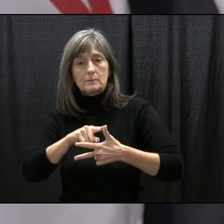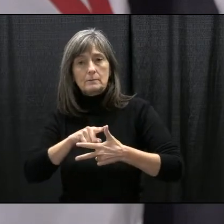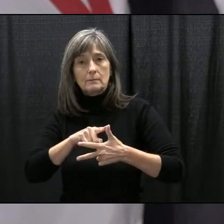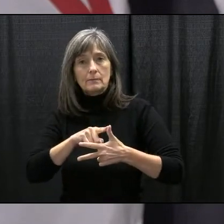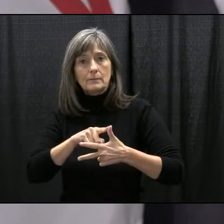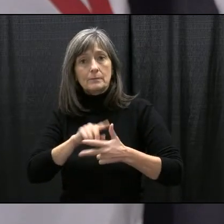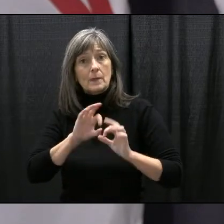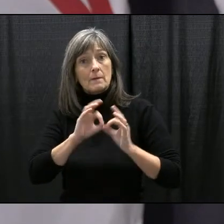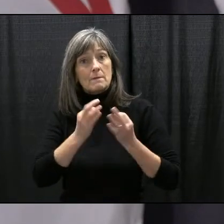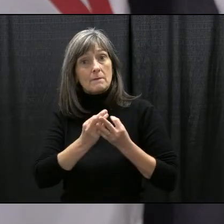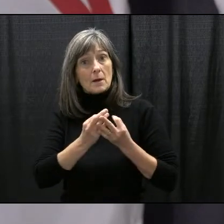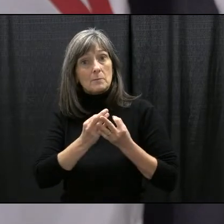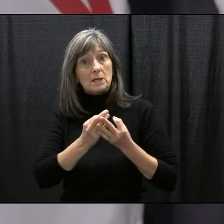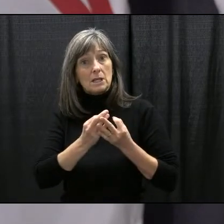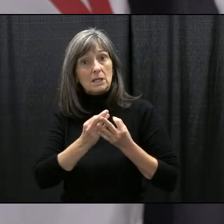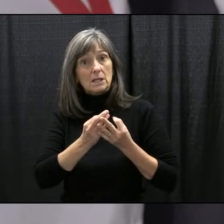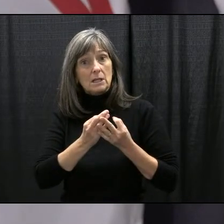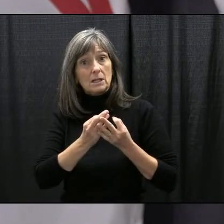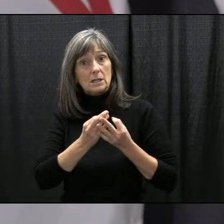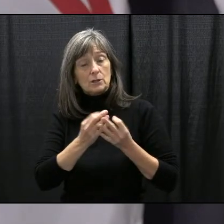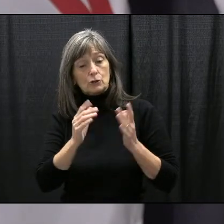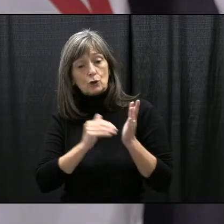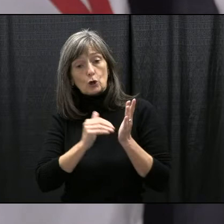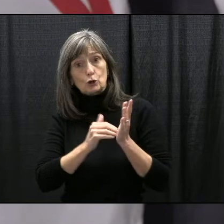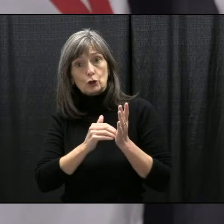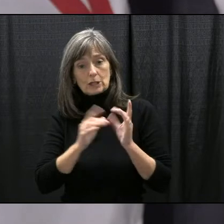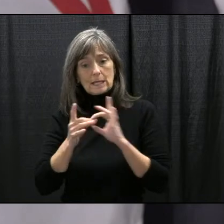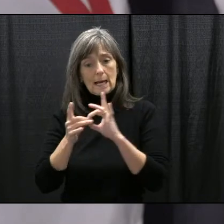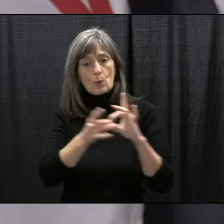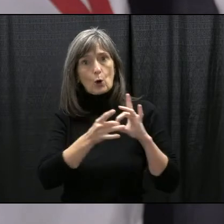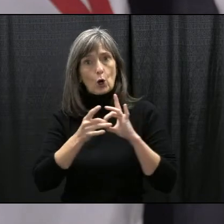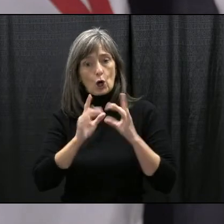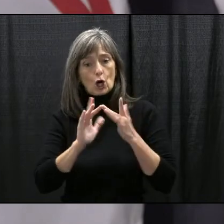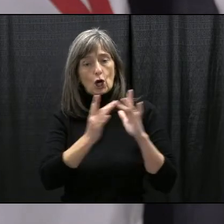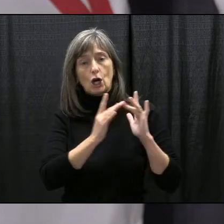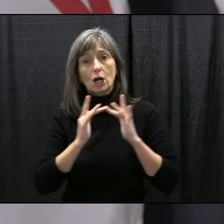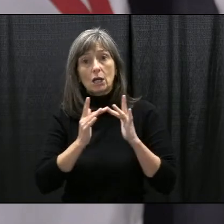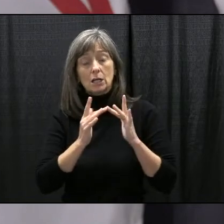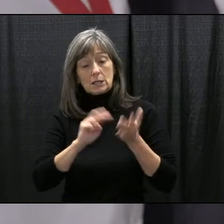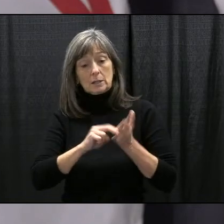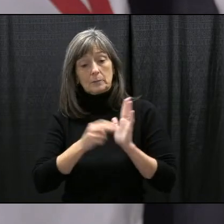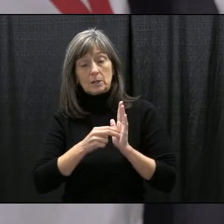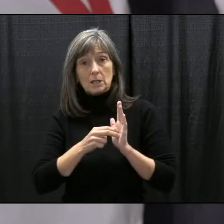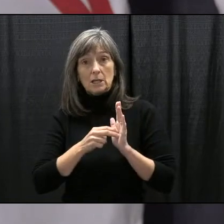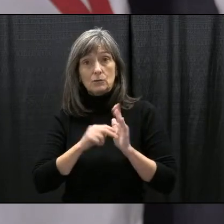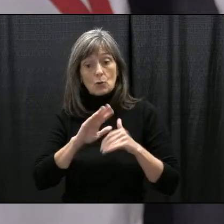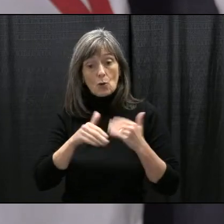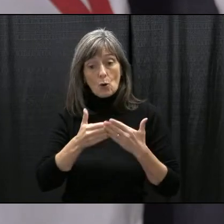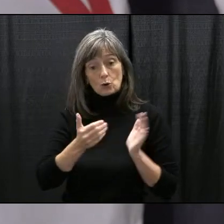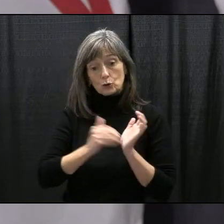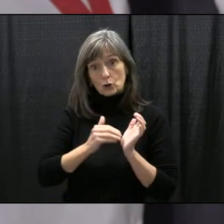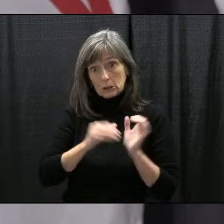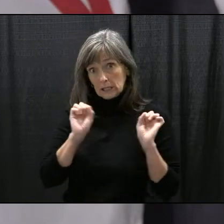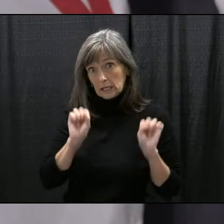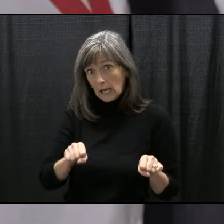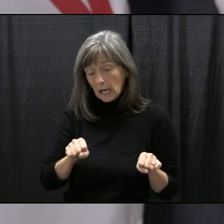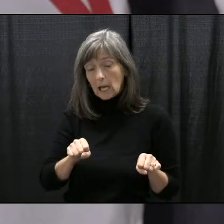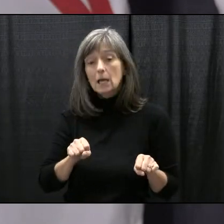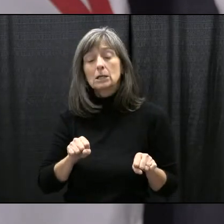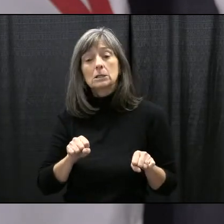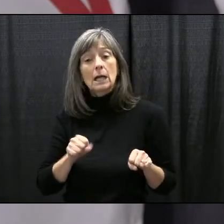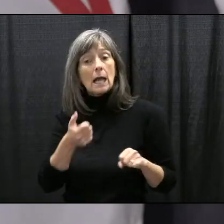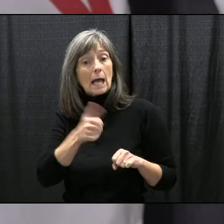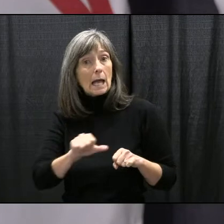Firstly, family practice networks. These provide a structure through which physicians have the opportunity to